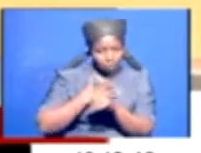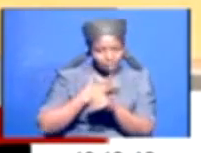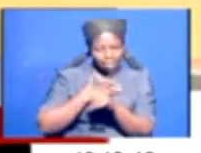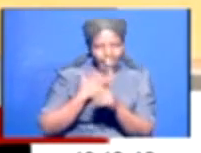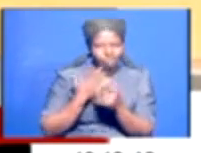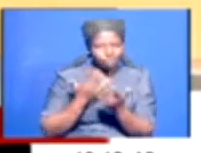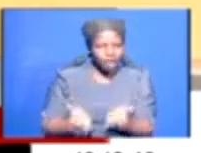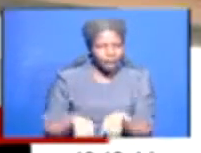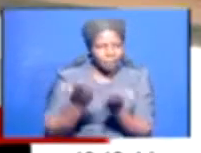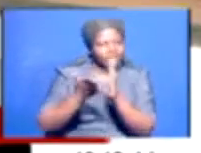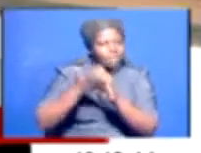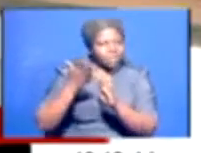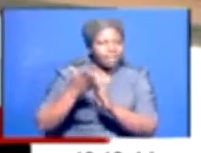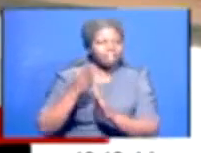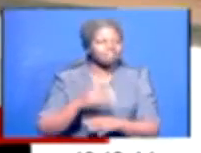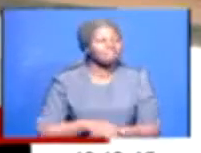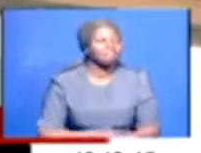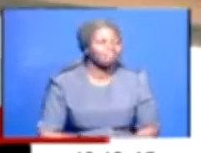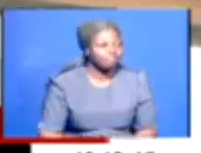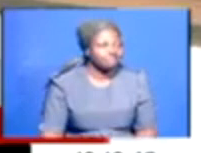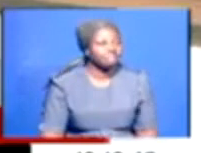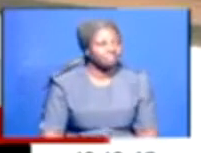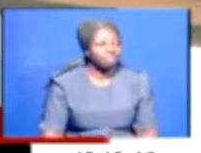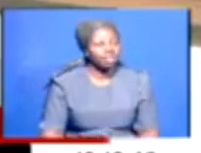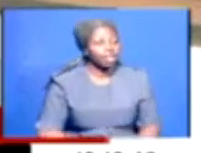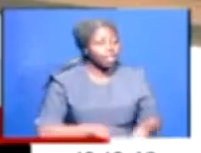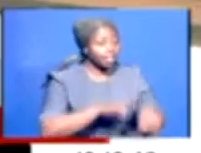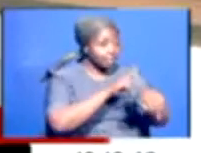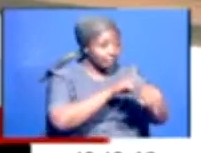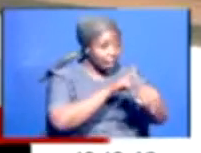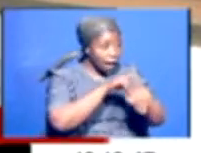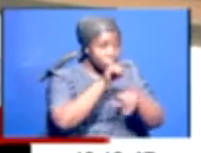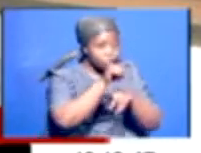Yeah. Now, when you do,